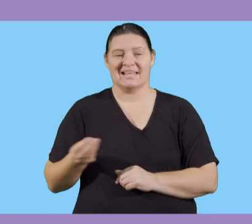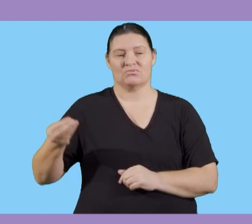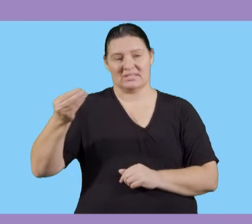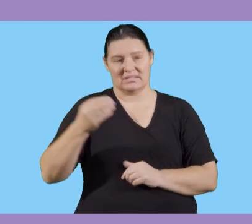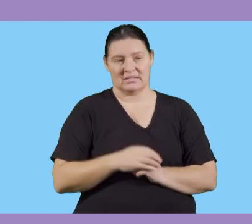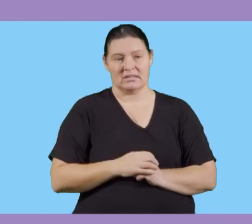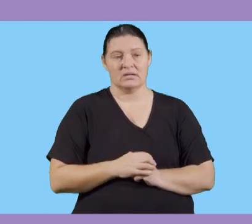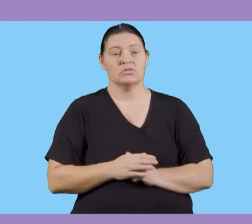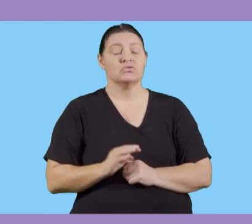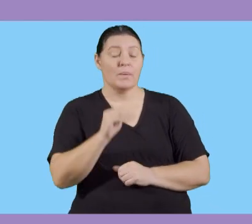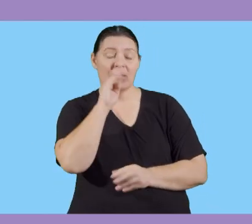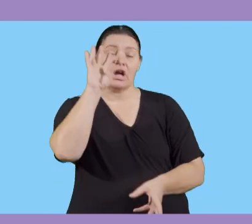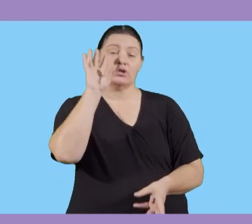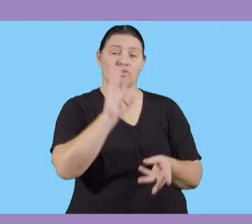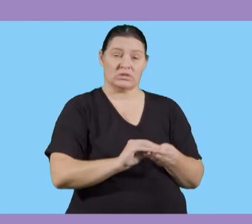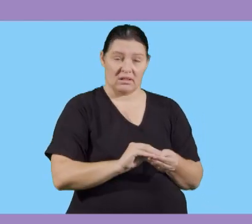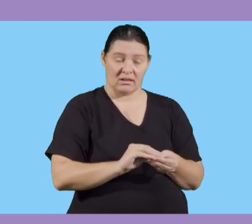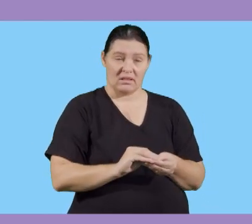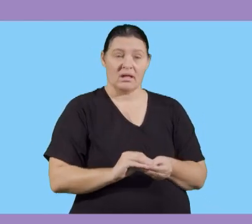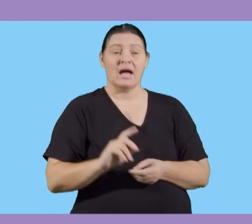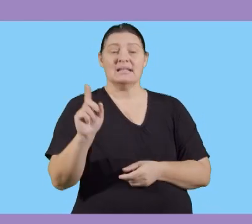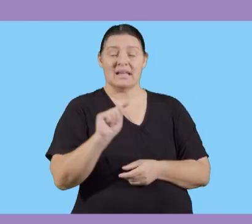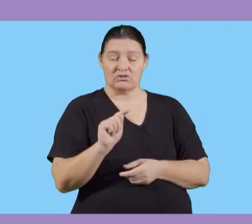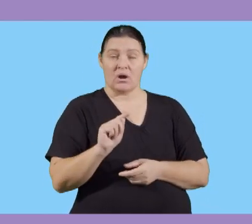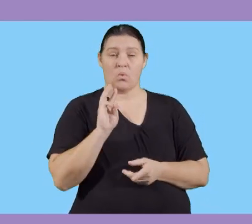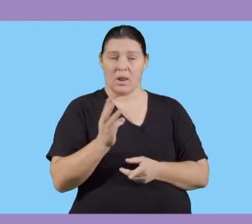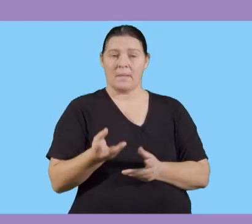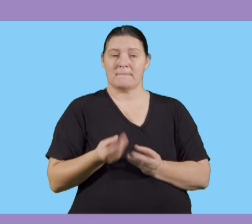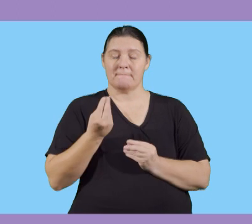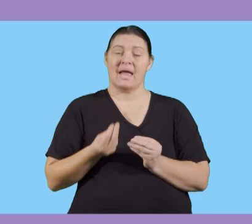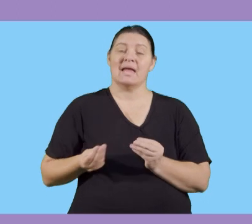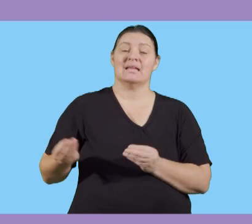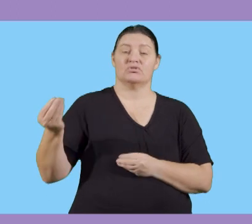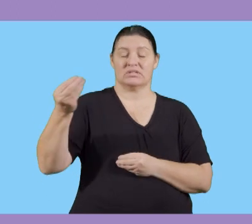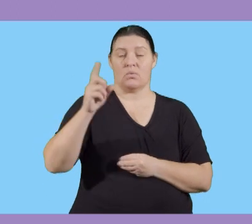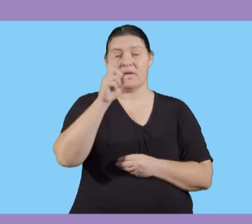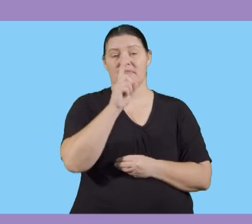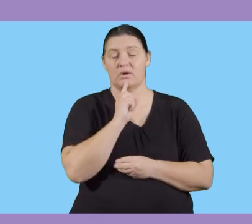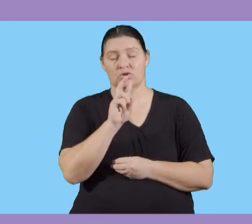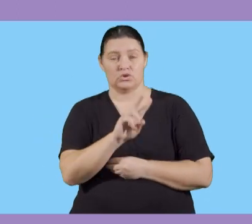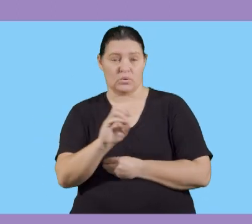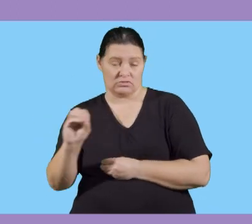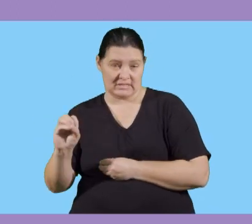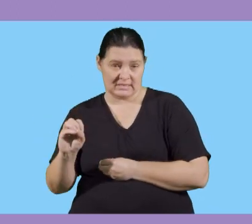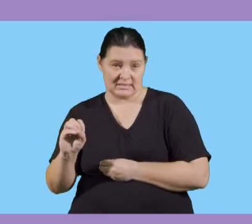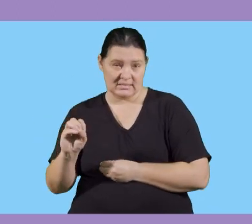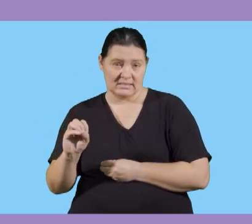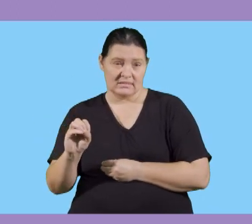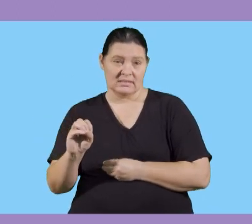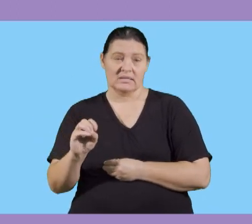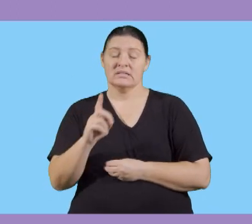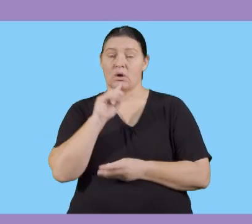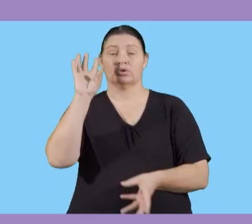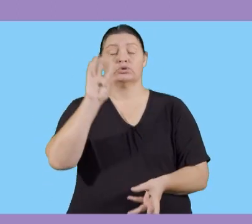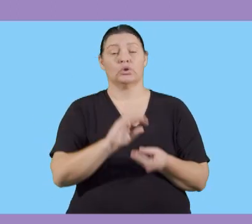So in total, this means that Tasha will gain an interest of 1,200 rands. And then the total